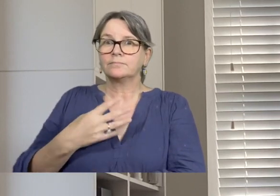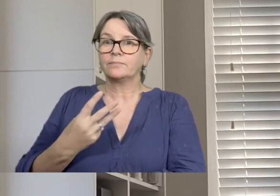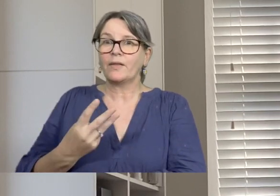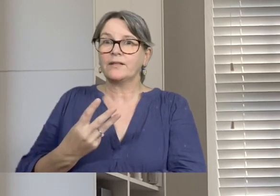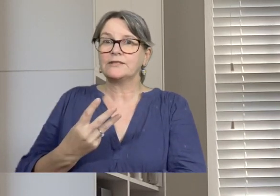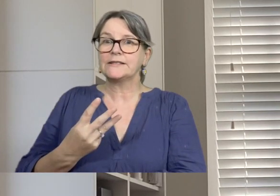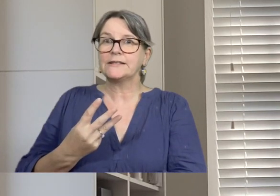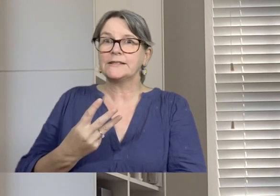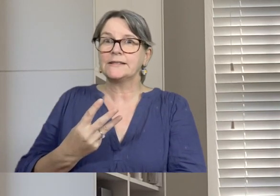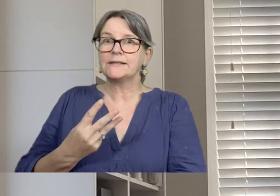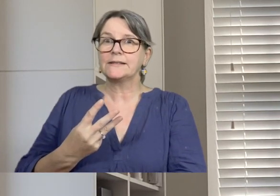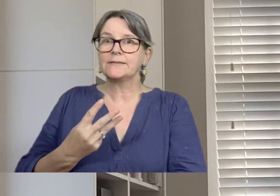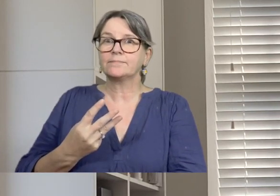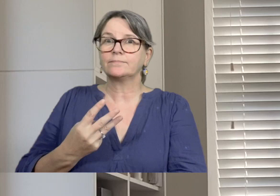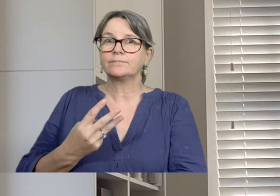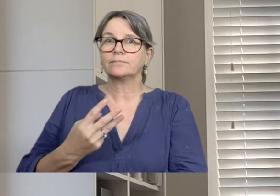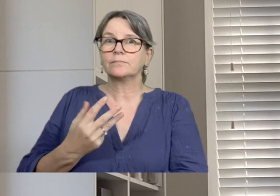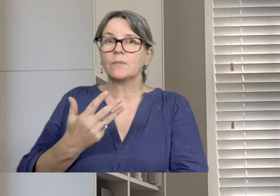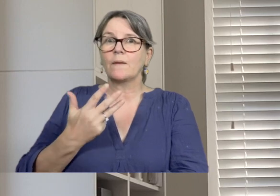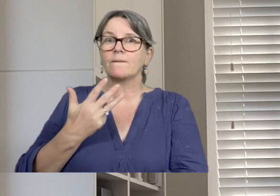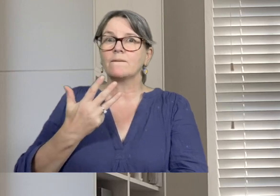And 3.